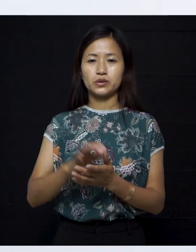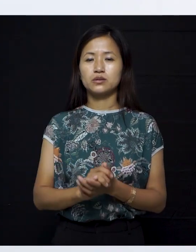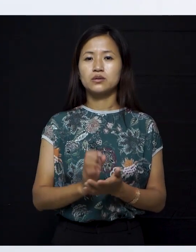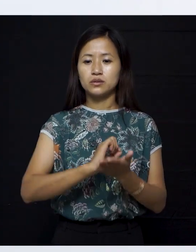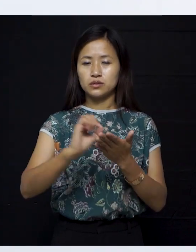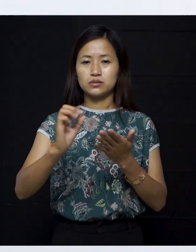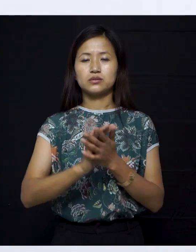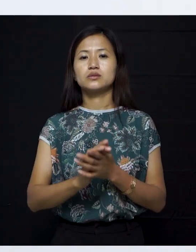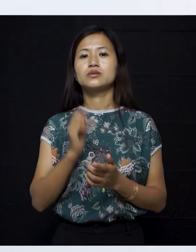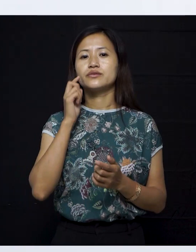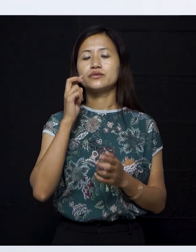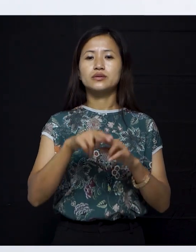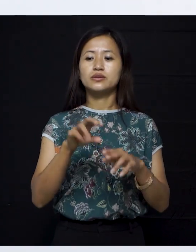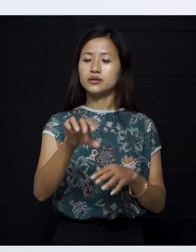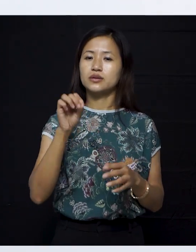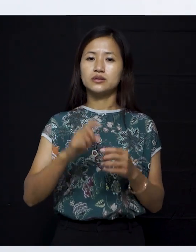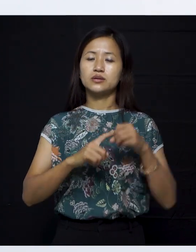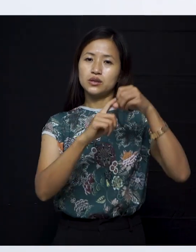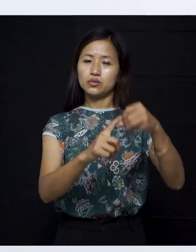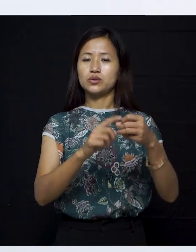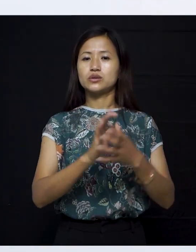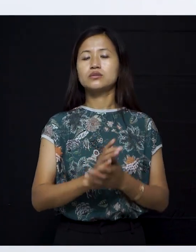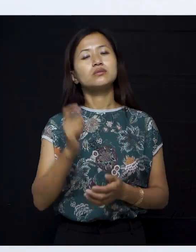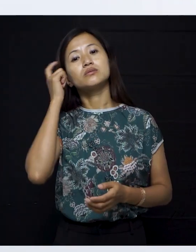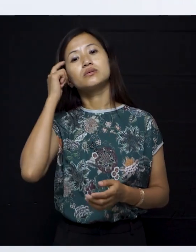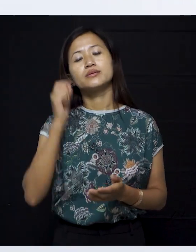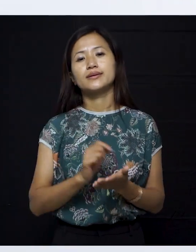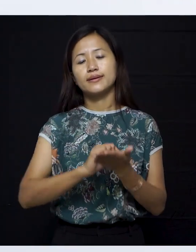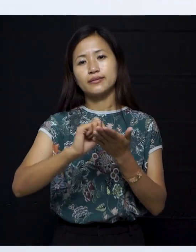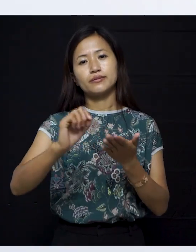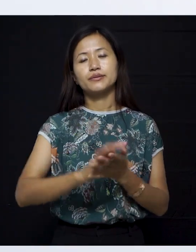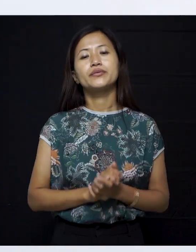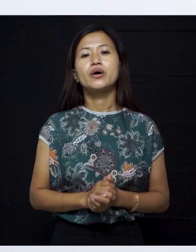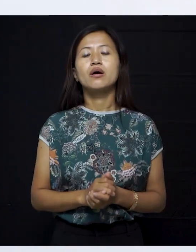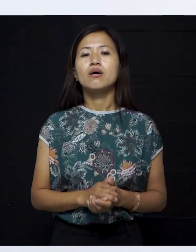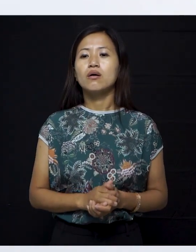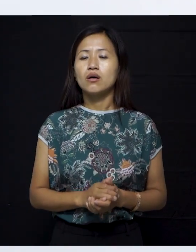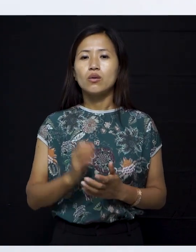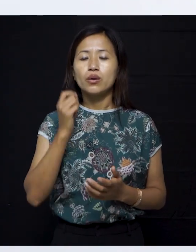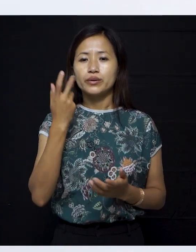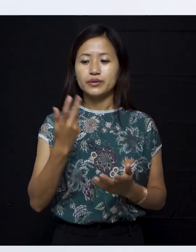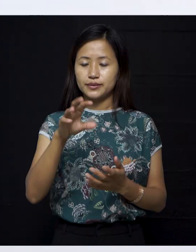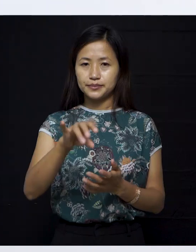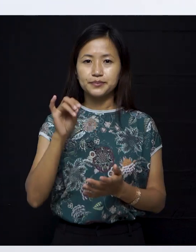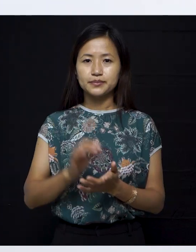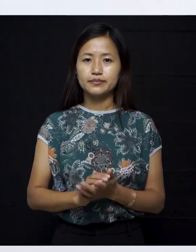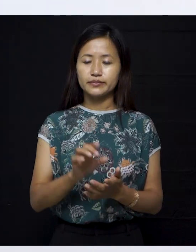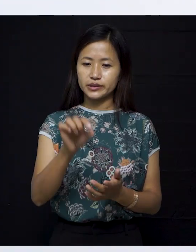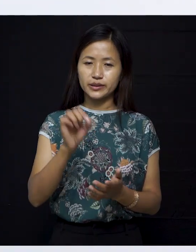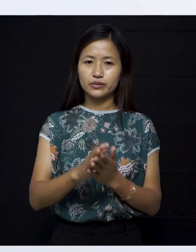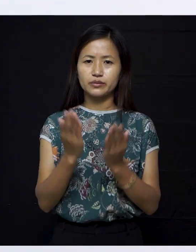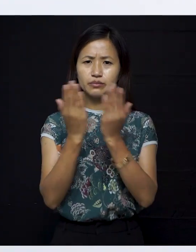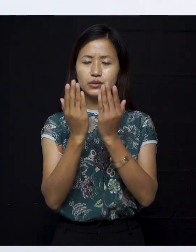write your answers if you get any questions to think and write. Okay, when you get think and write questions, do not just stick to the